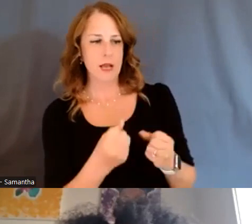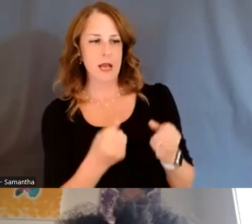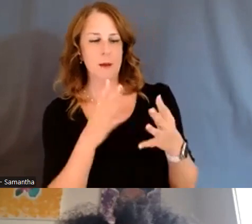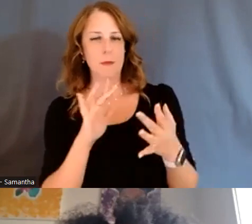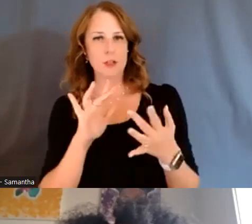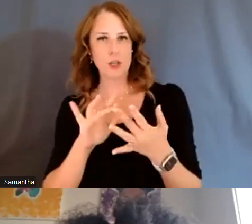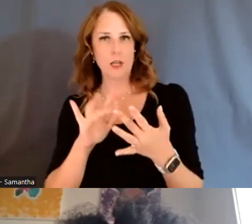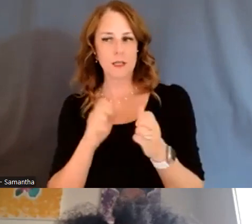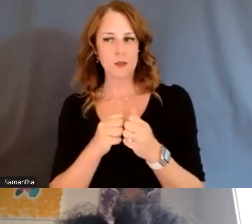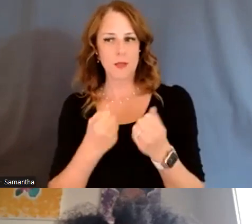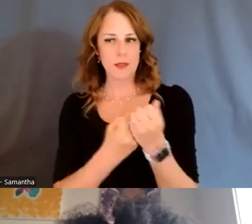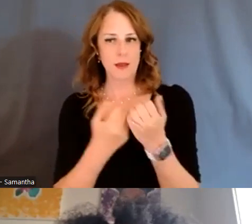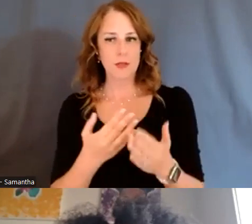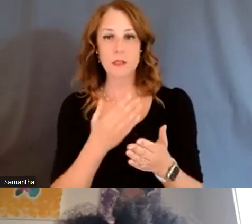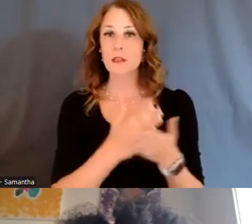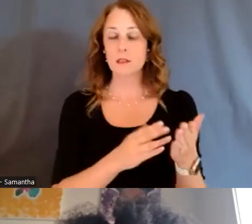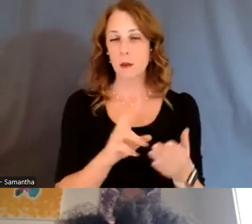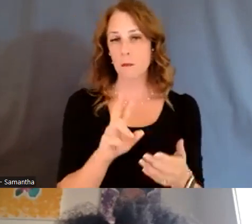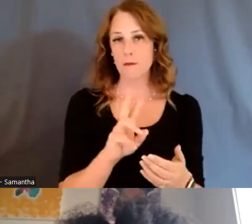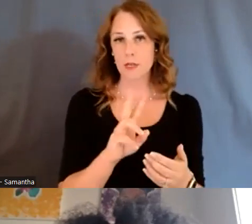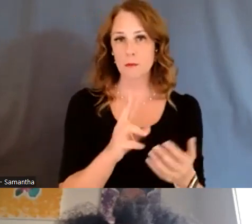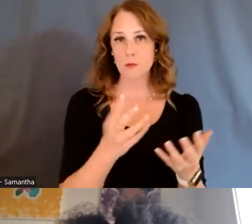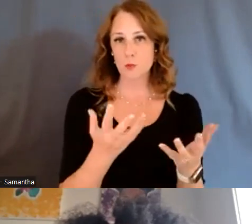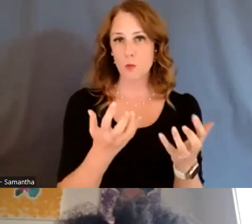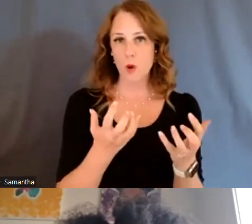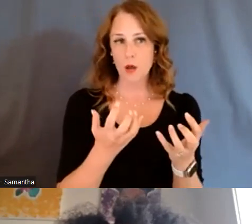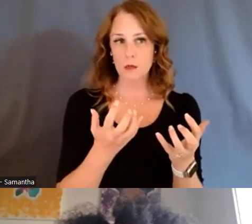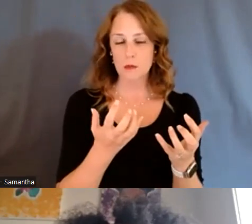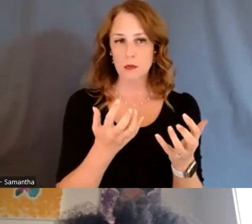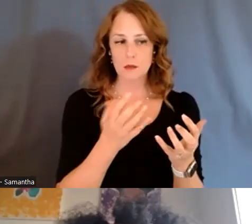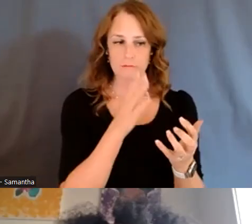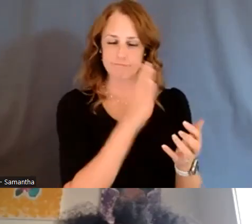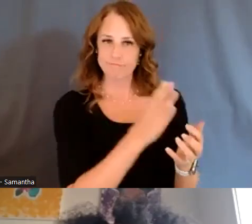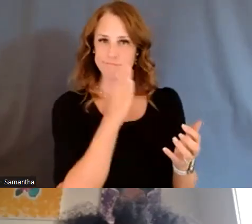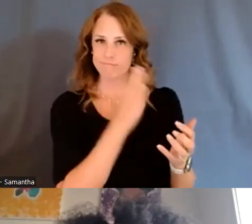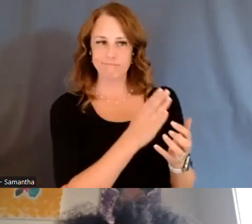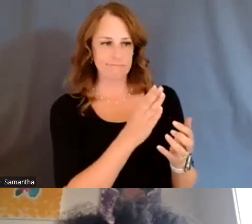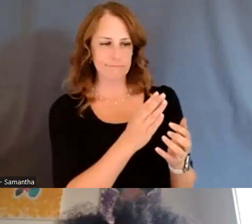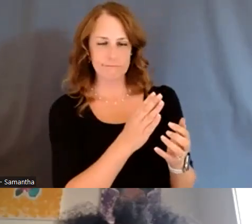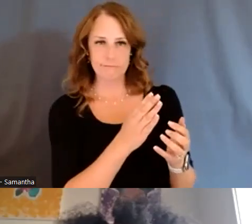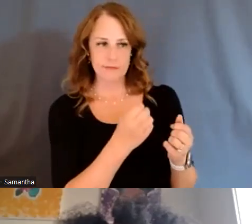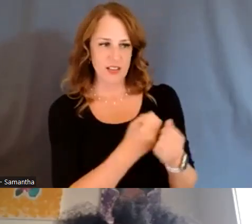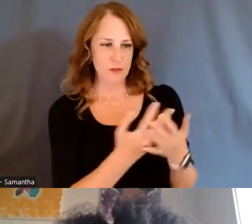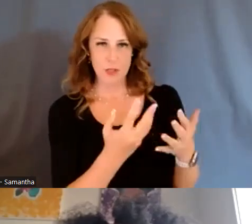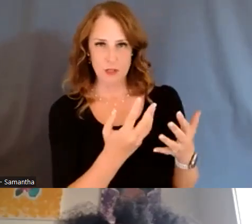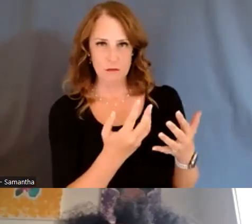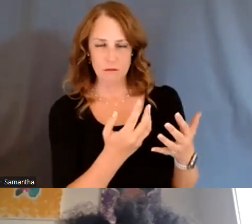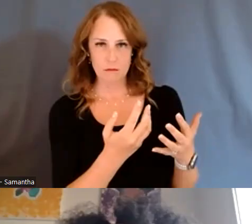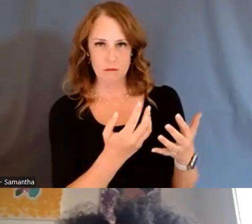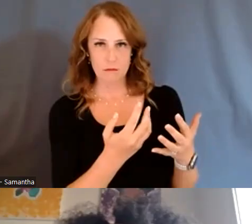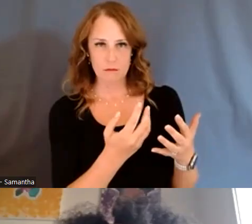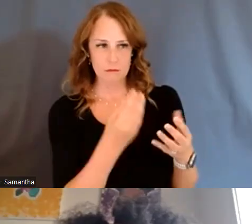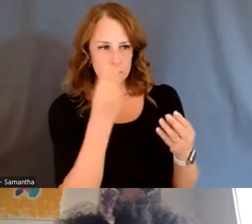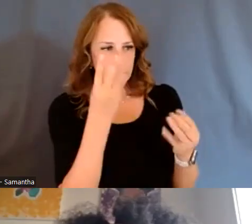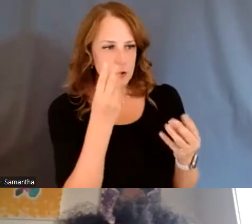There's some victims that, want to deal with us directly, speak with us directly, have all the information